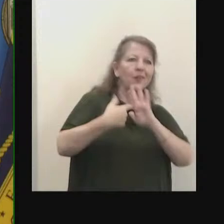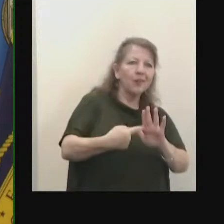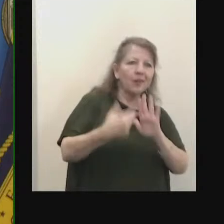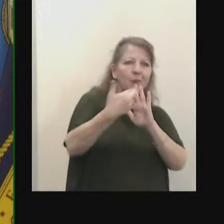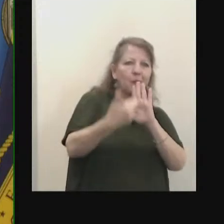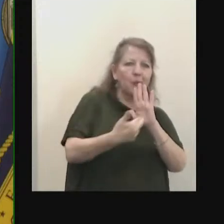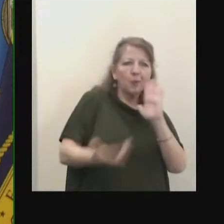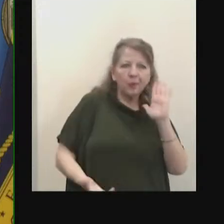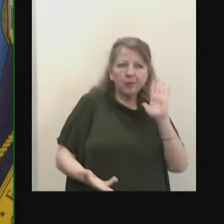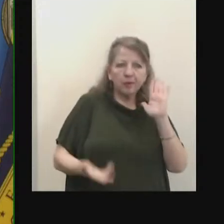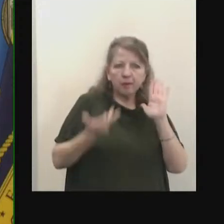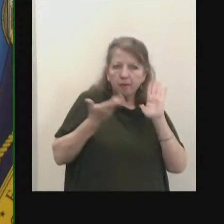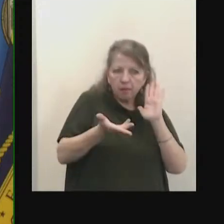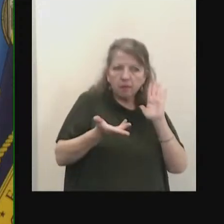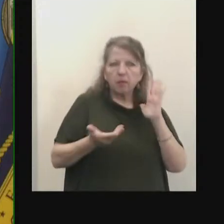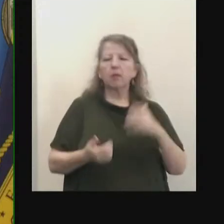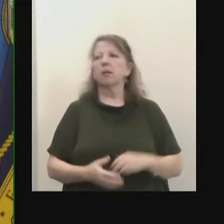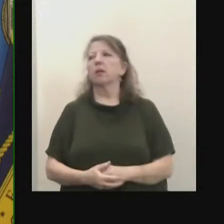a warning.